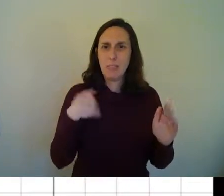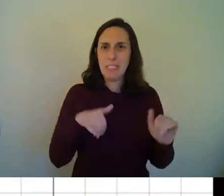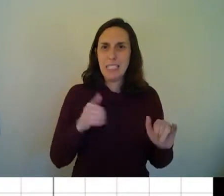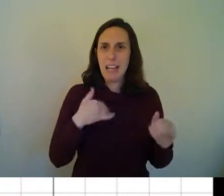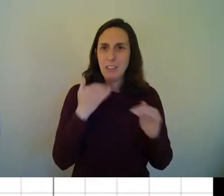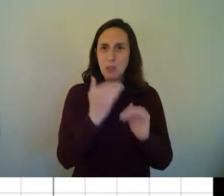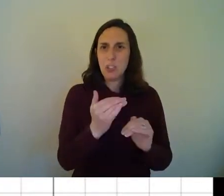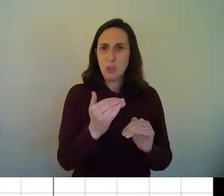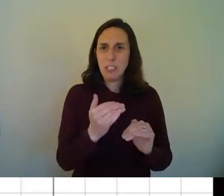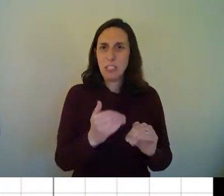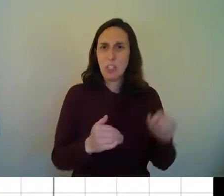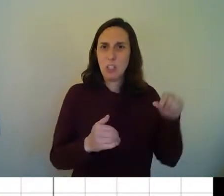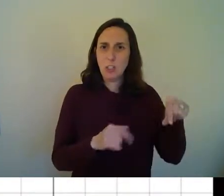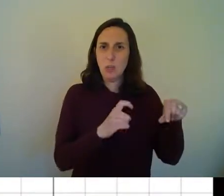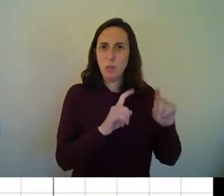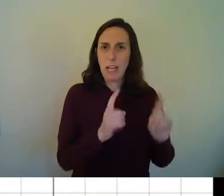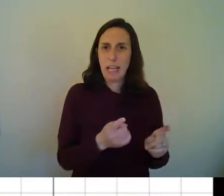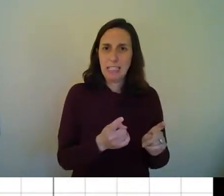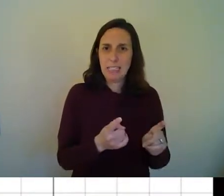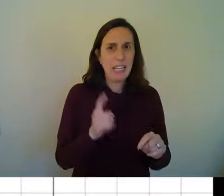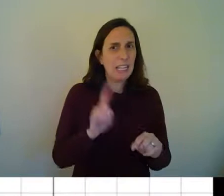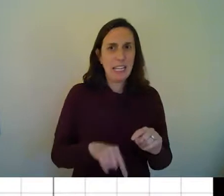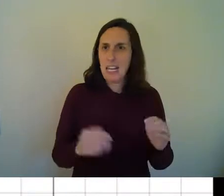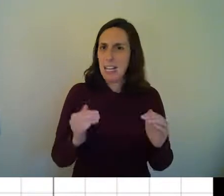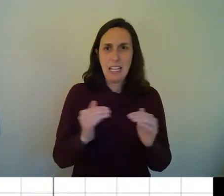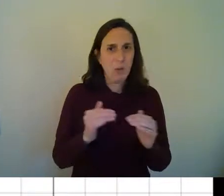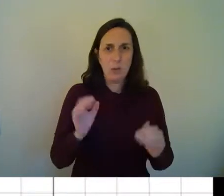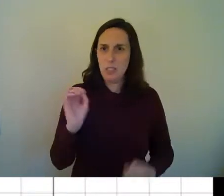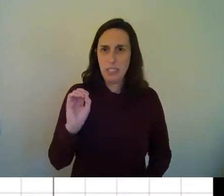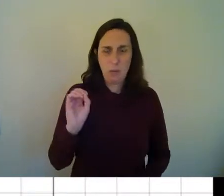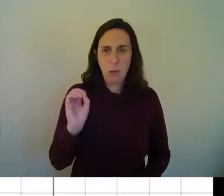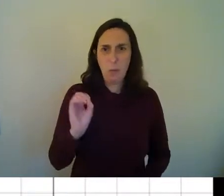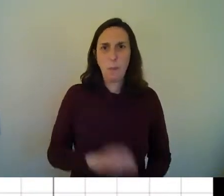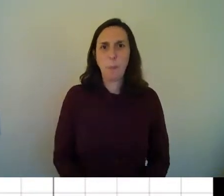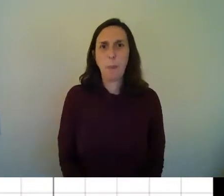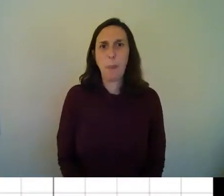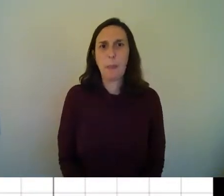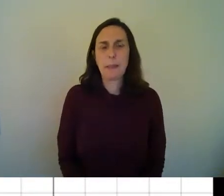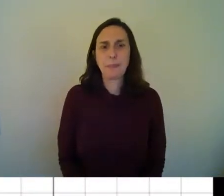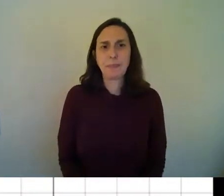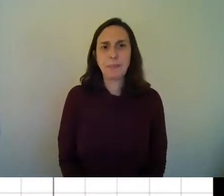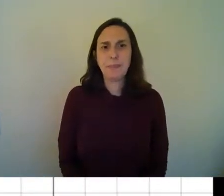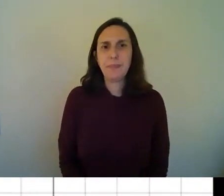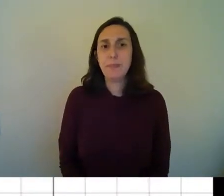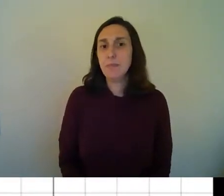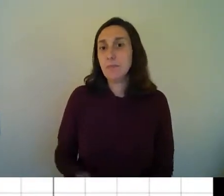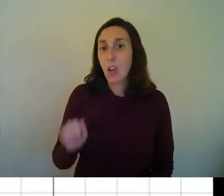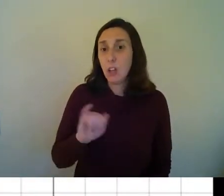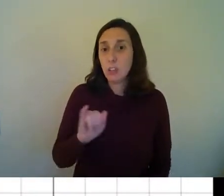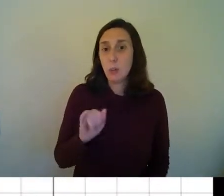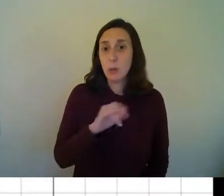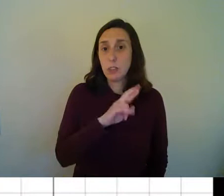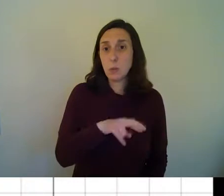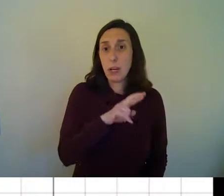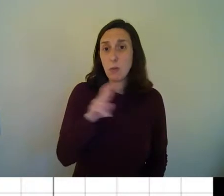restriction that q of x cannot equal 0. Well, it's also a square root function,